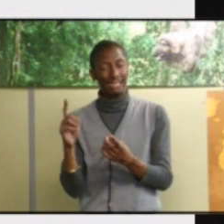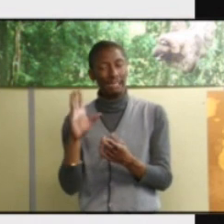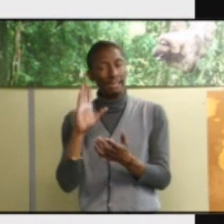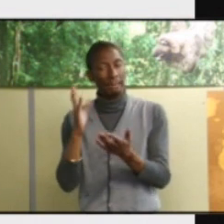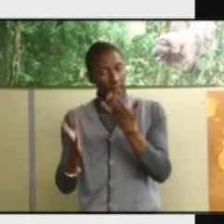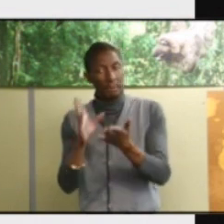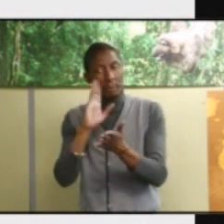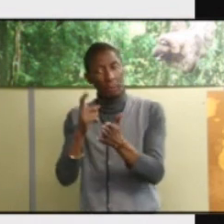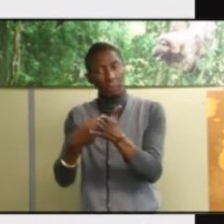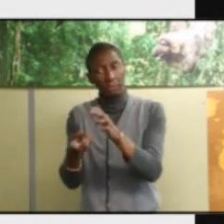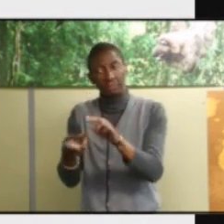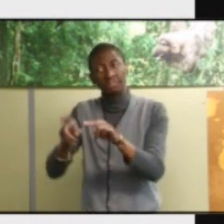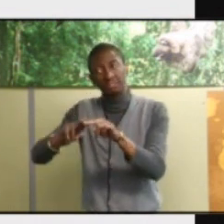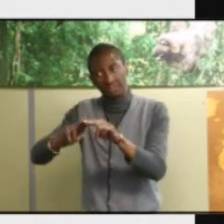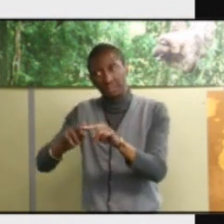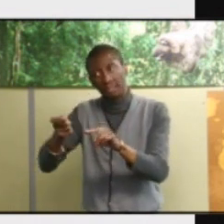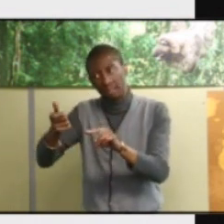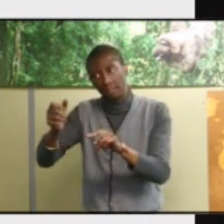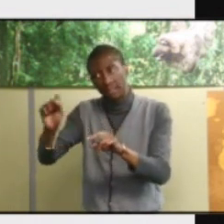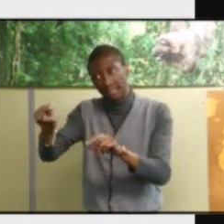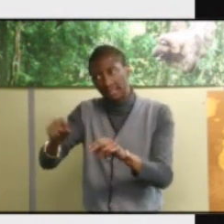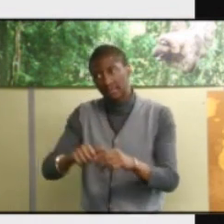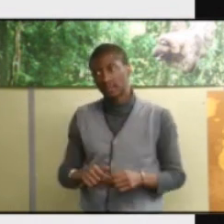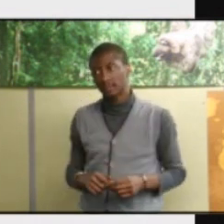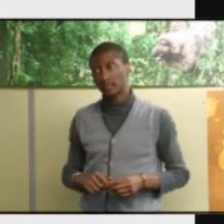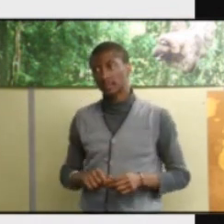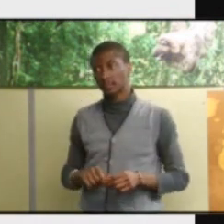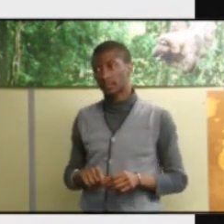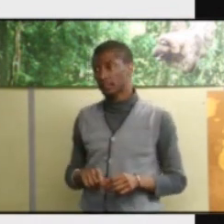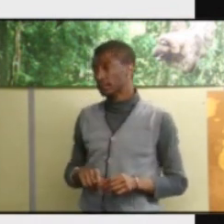you looked at it.